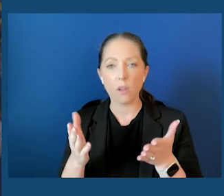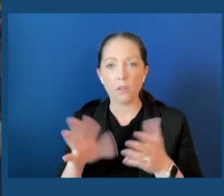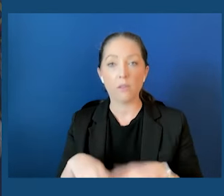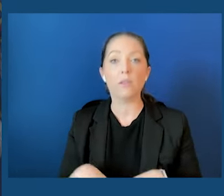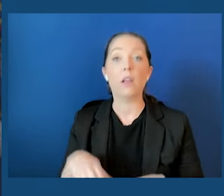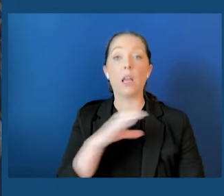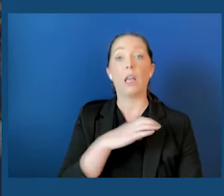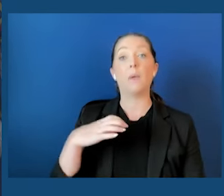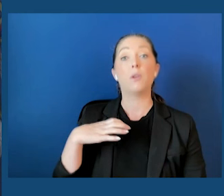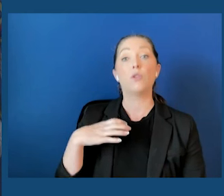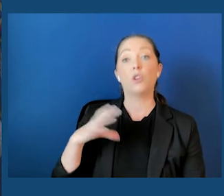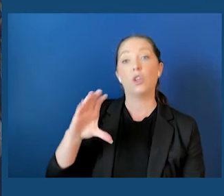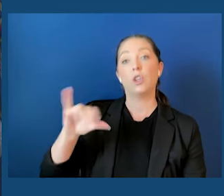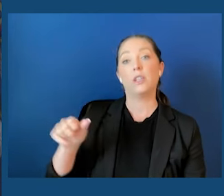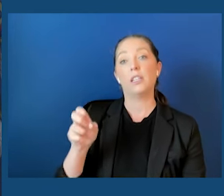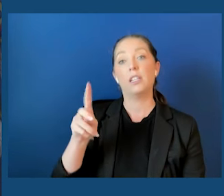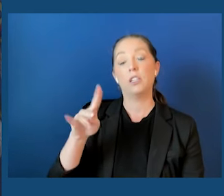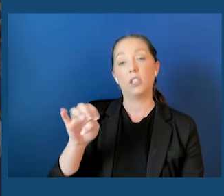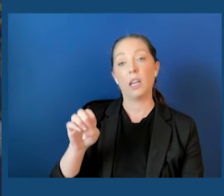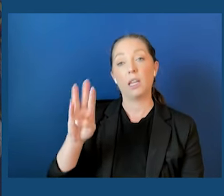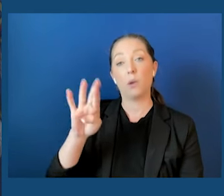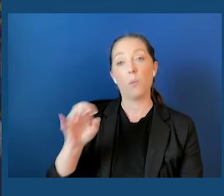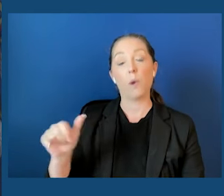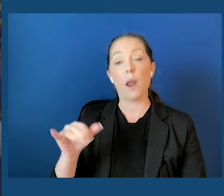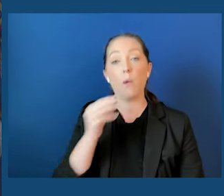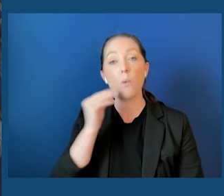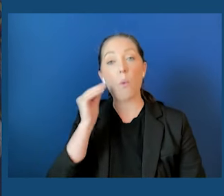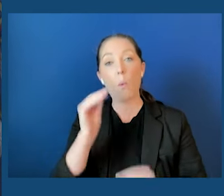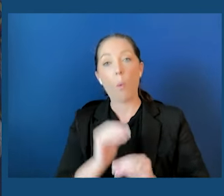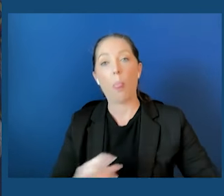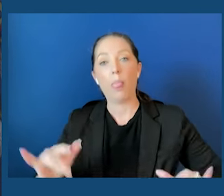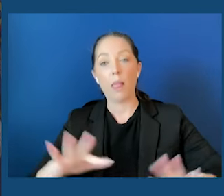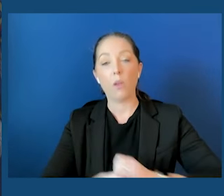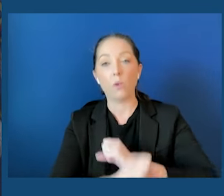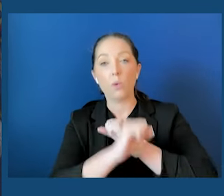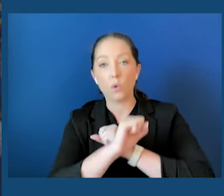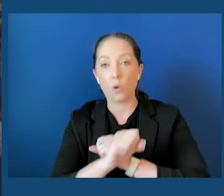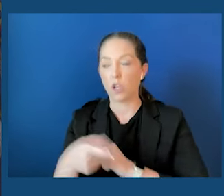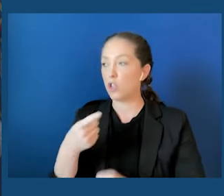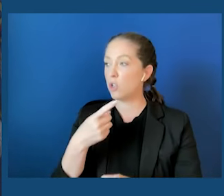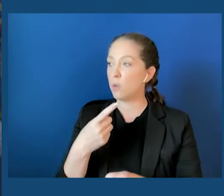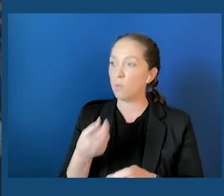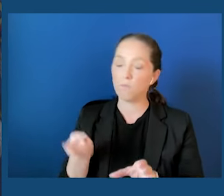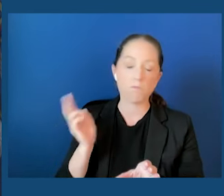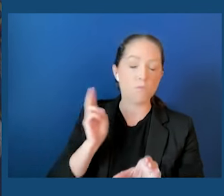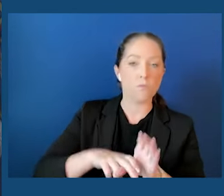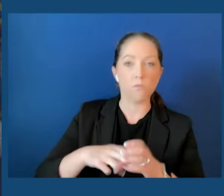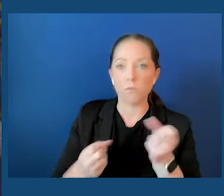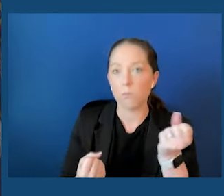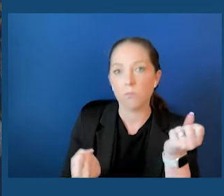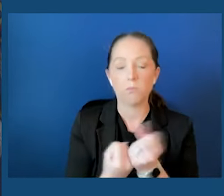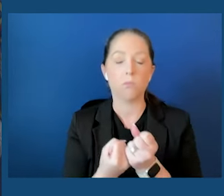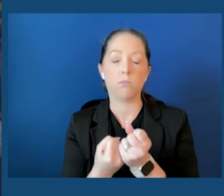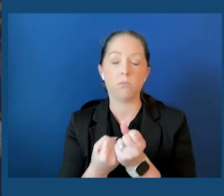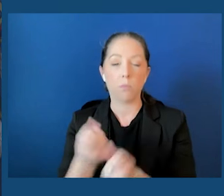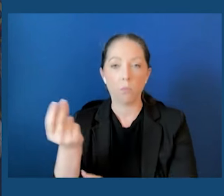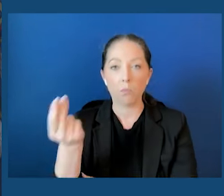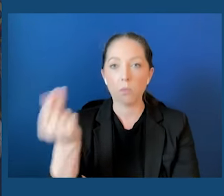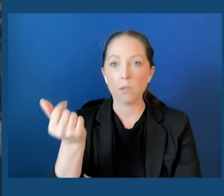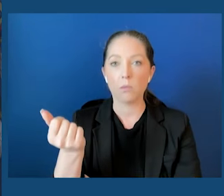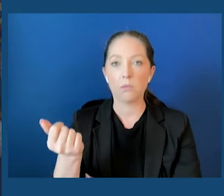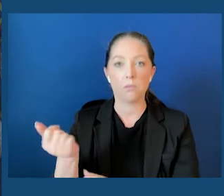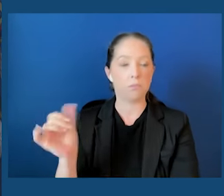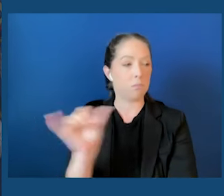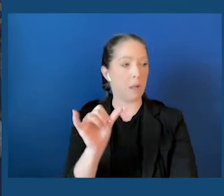Bray, my Commissioner of Homeland Security and Emergency Service, who jumped right on this issue and was there to provide support, as well as my entire team.